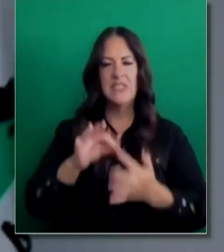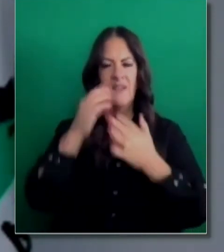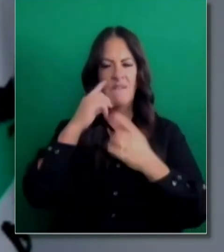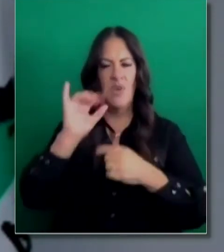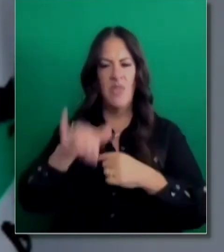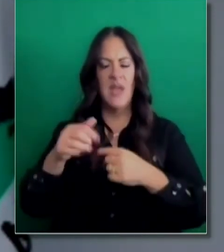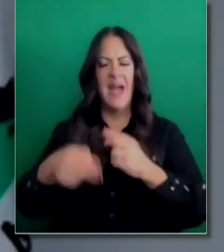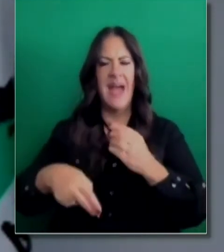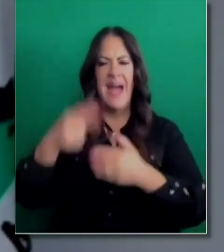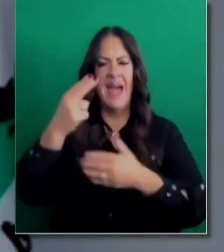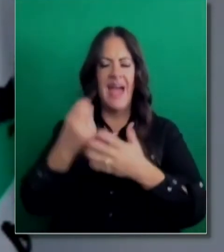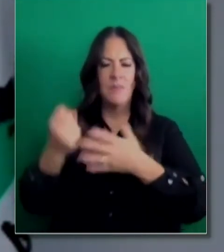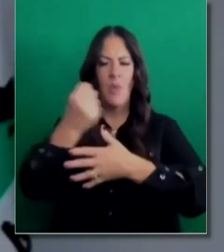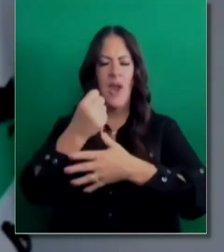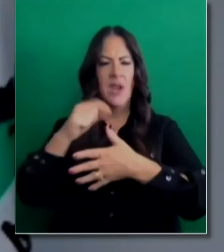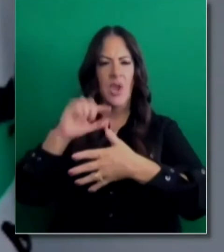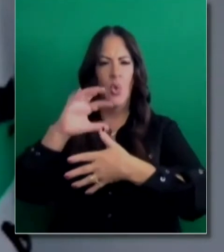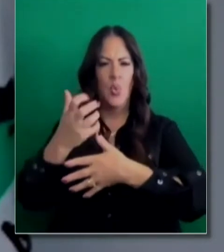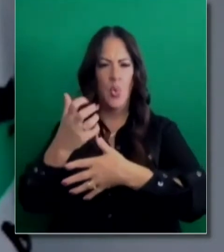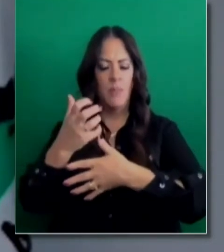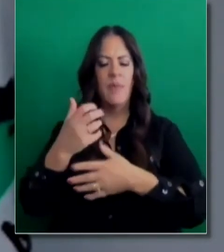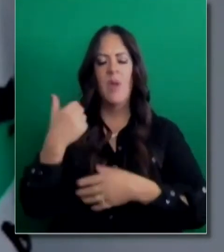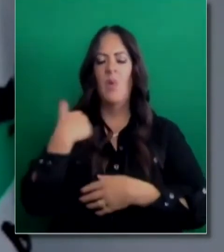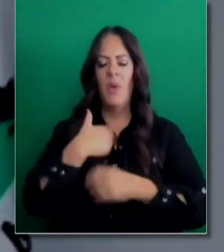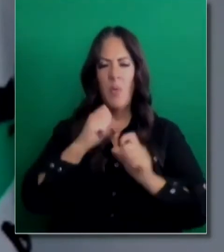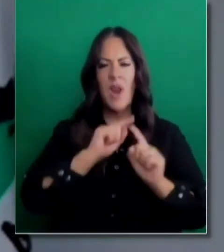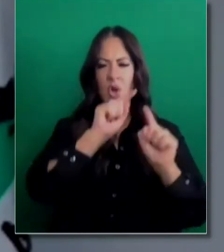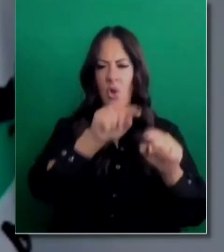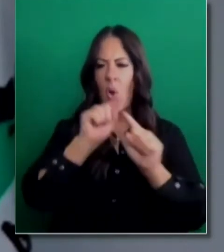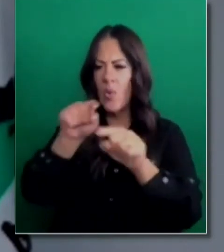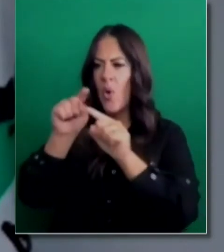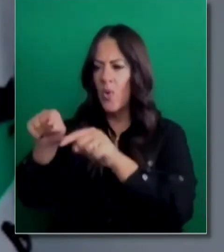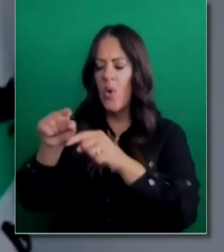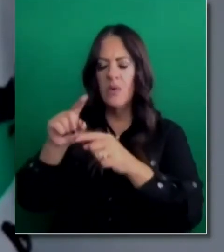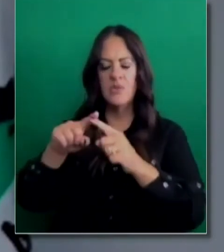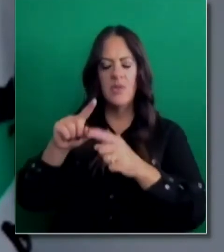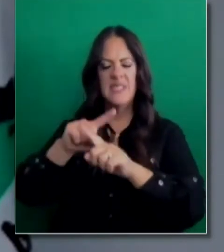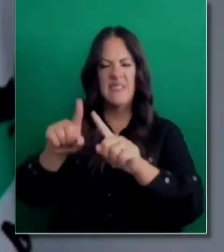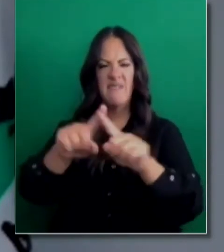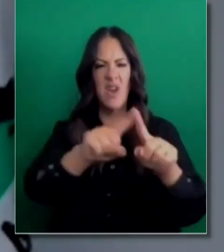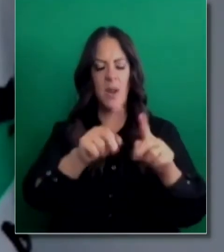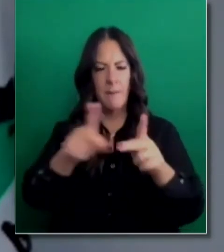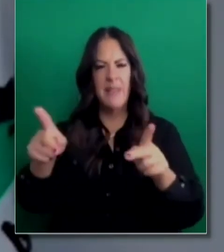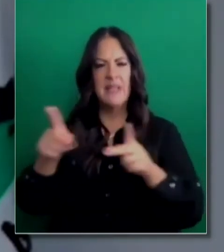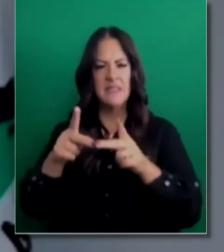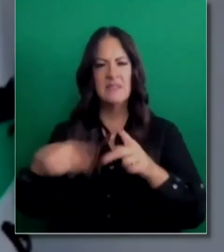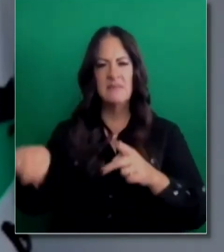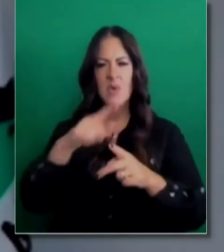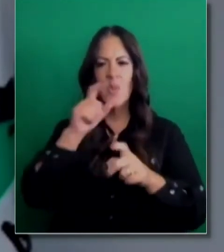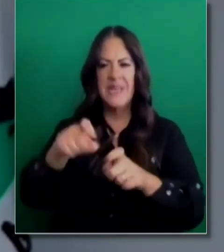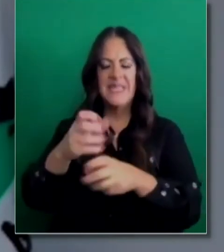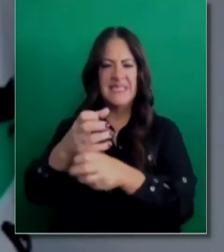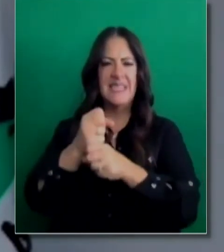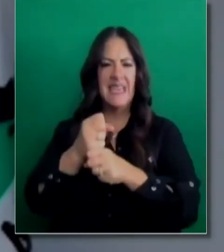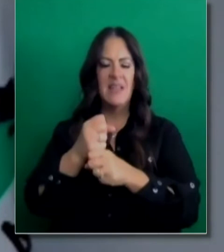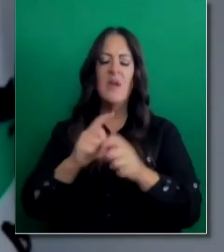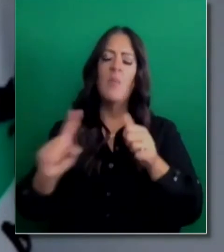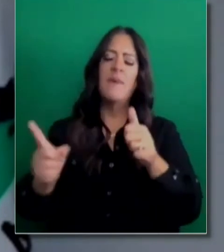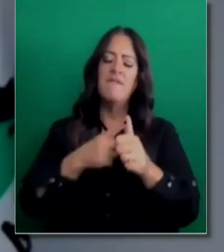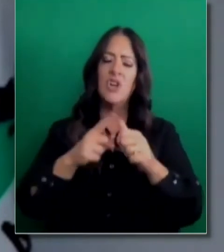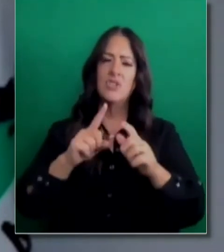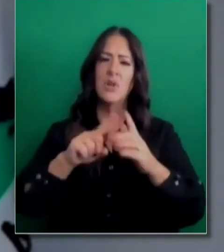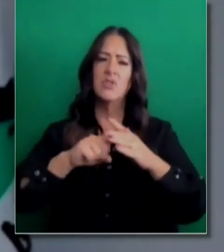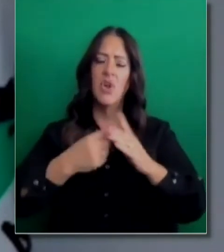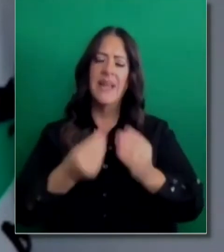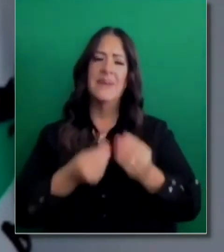goal. We want to get out vaccine as quickly as we can in California, starting with those who are going to be in charge of vaccinating the rest